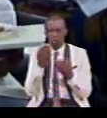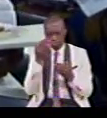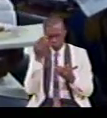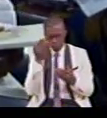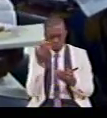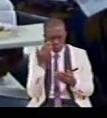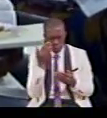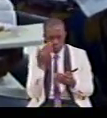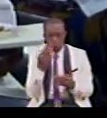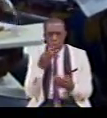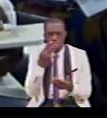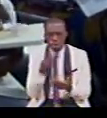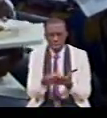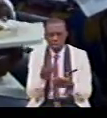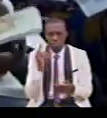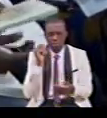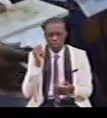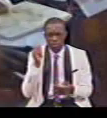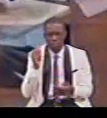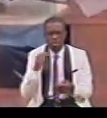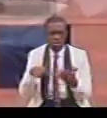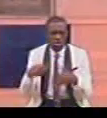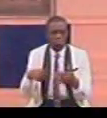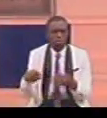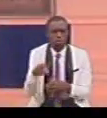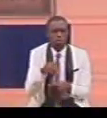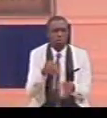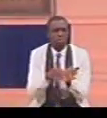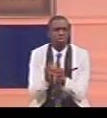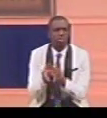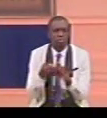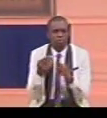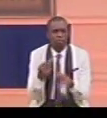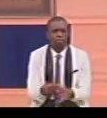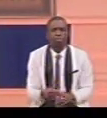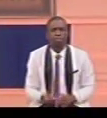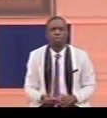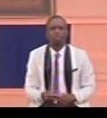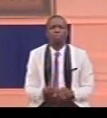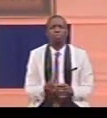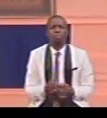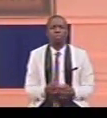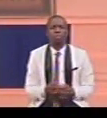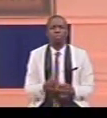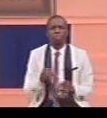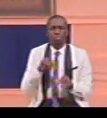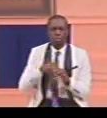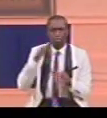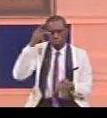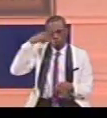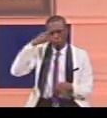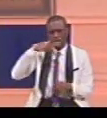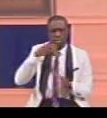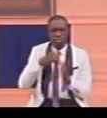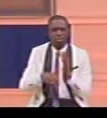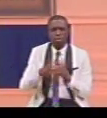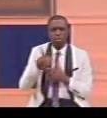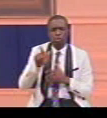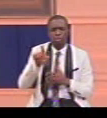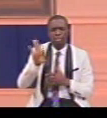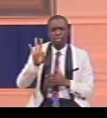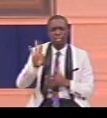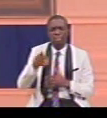concerning you and look at chapter 29 of Proverbs problems 29 I'm reading from verse 27